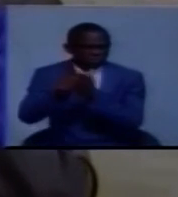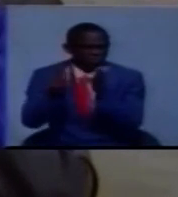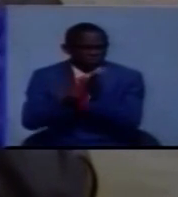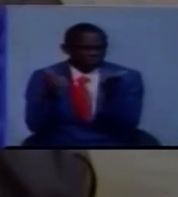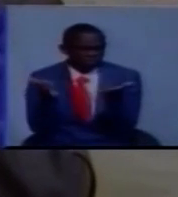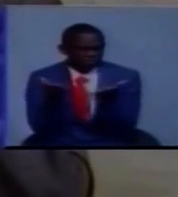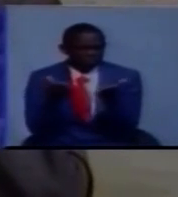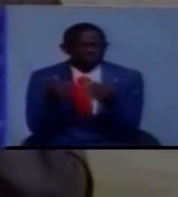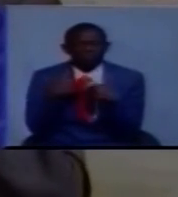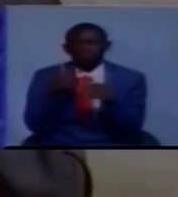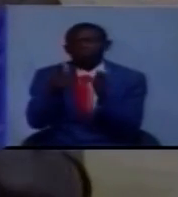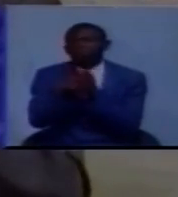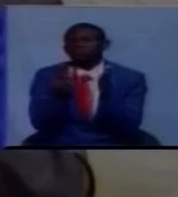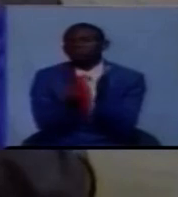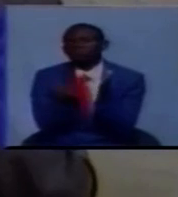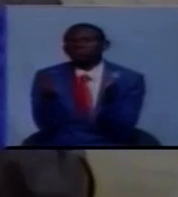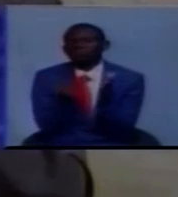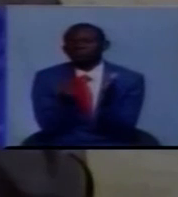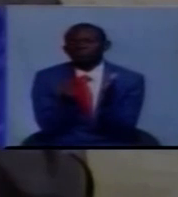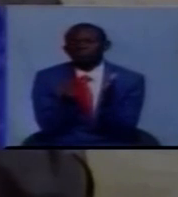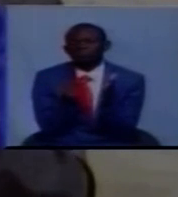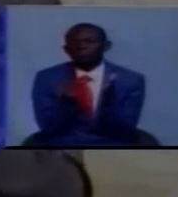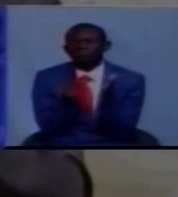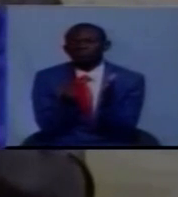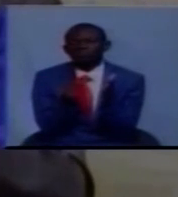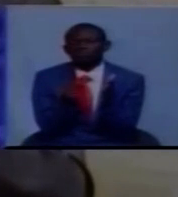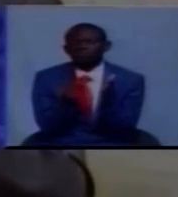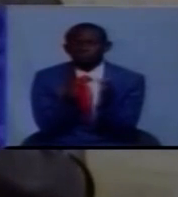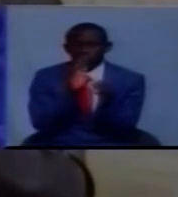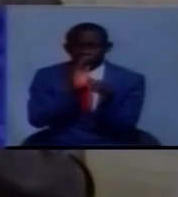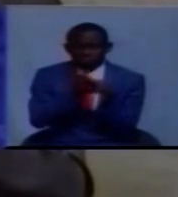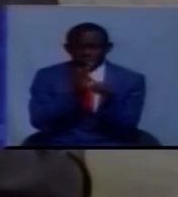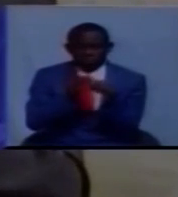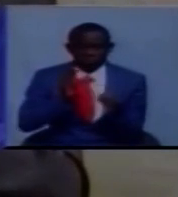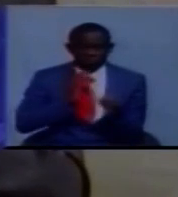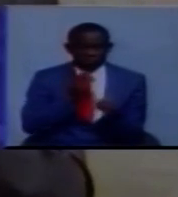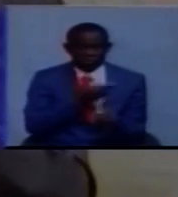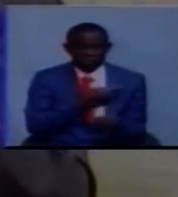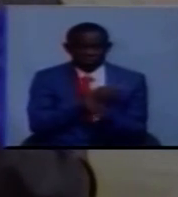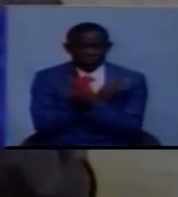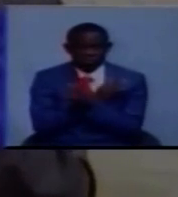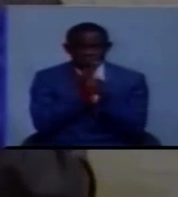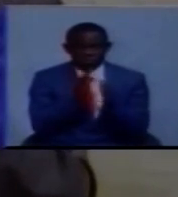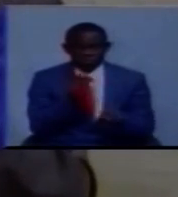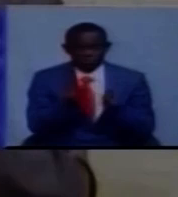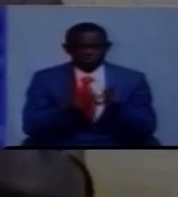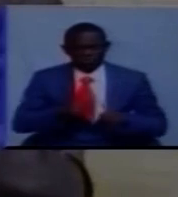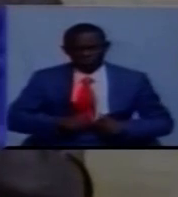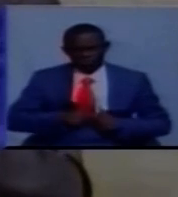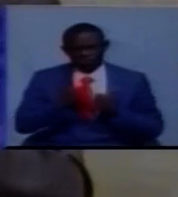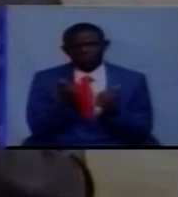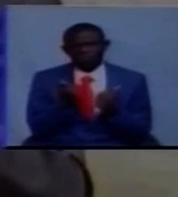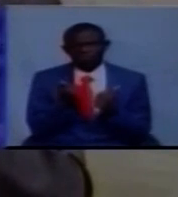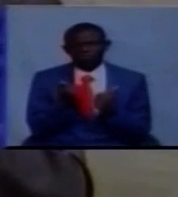those who are, you see, the problem sometimes it is us, Zambians. We would rather be exploited. It is